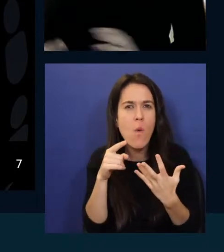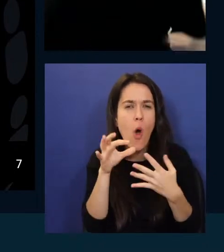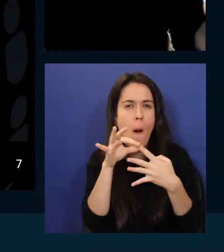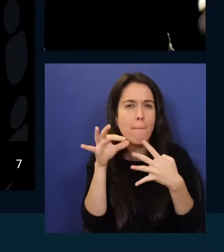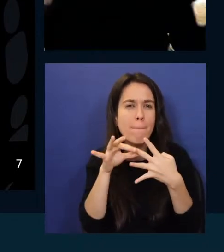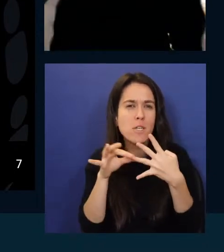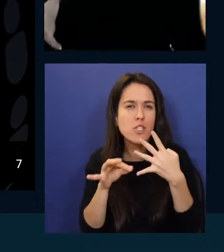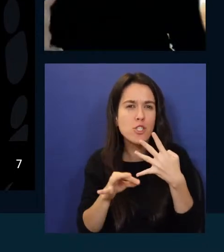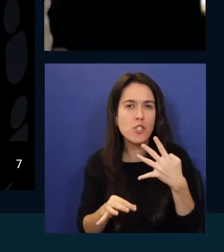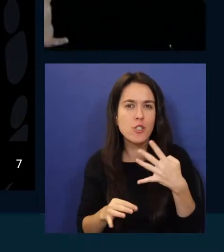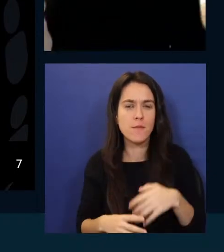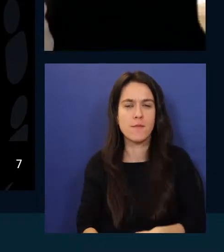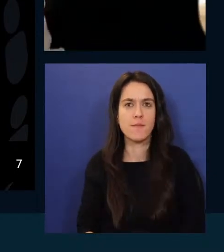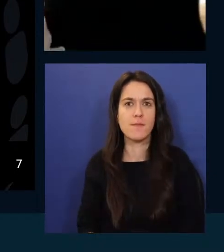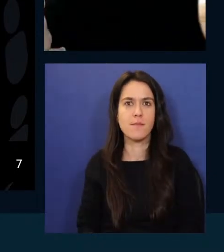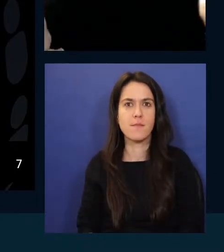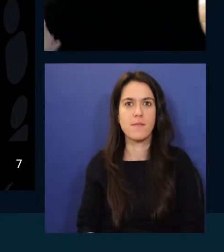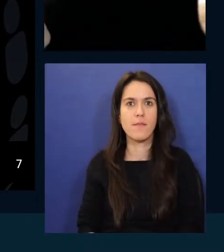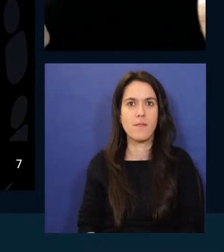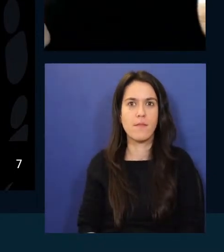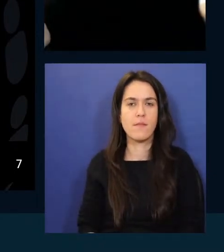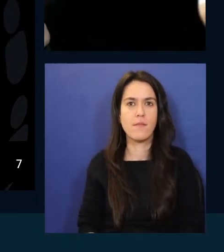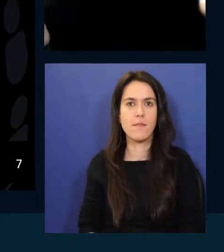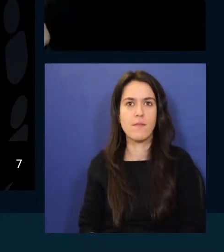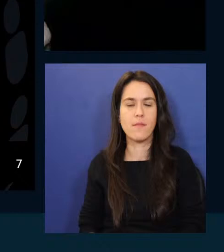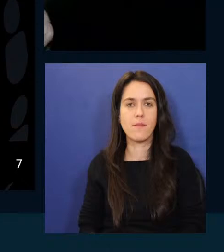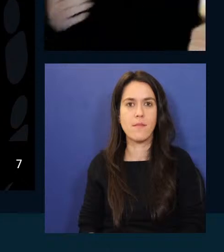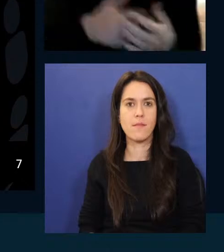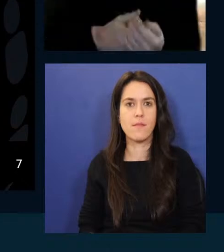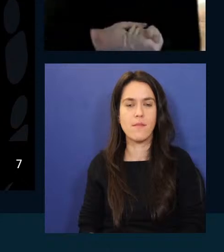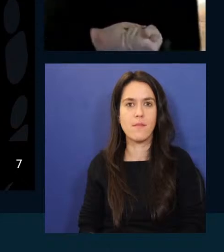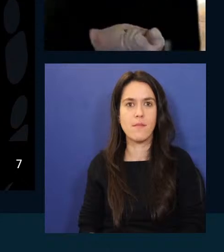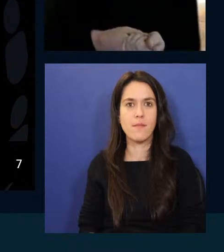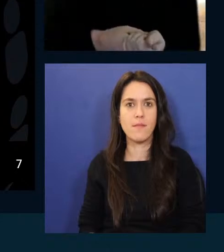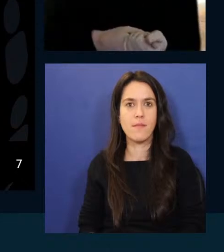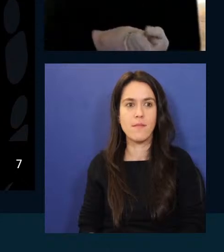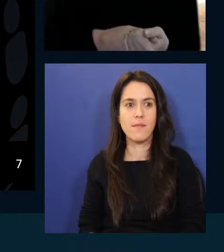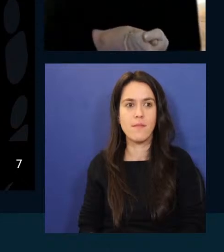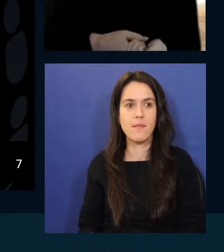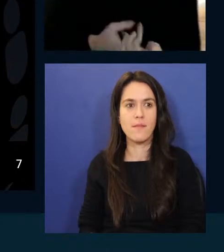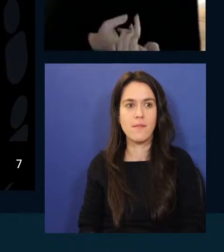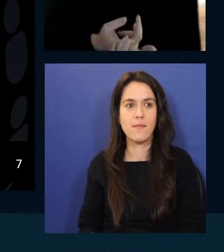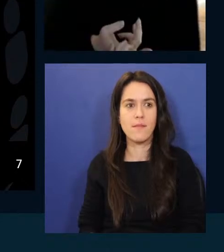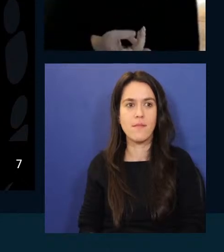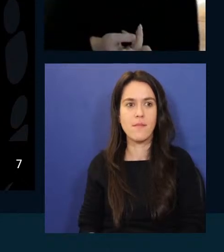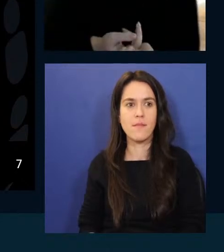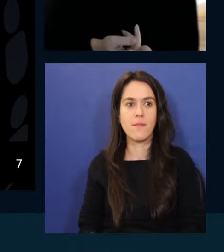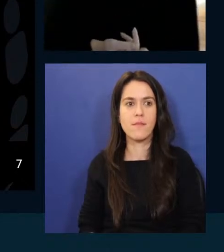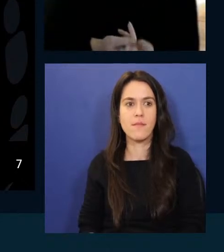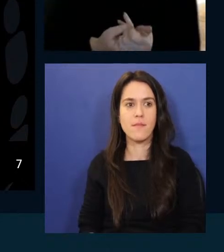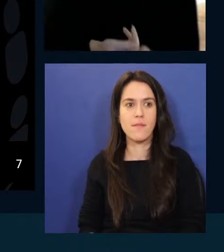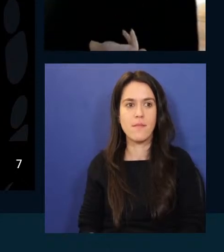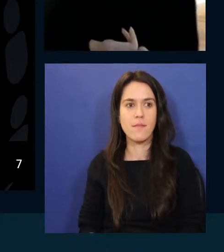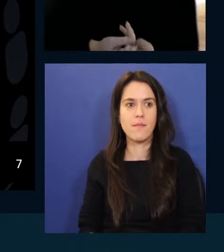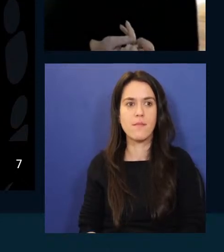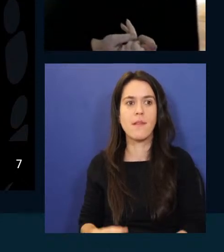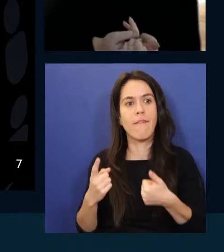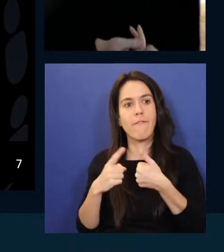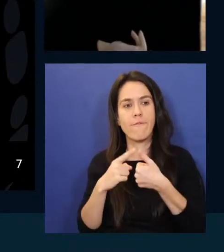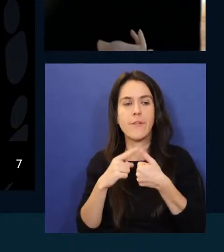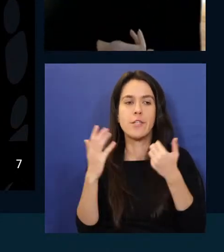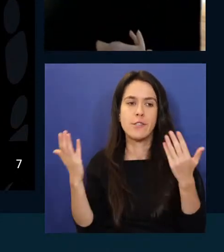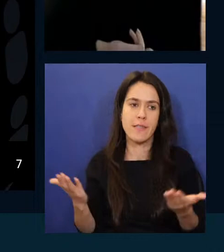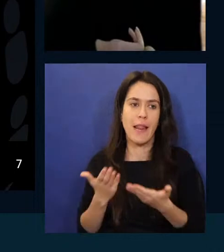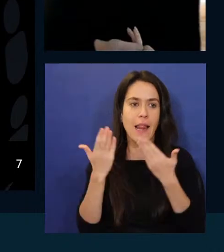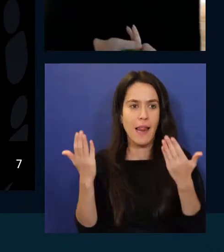but we're starting lightweight. First of all, the Office 365 user